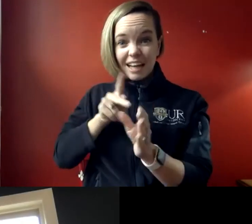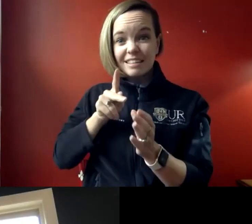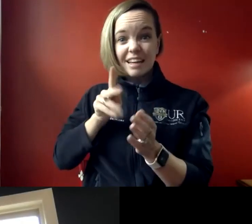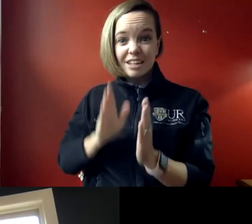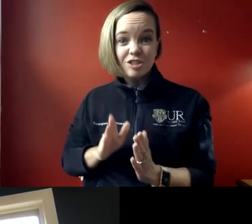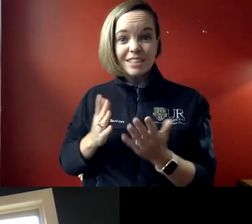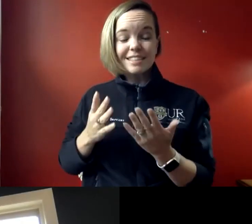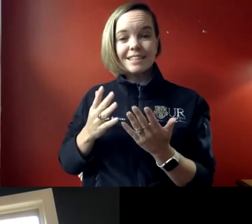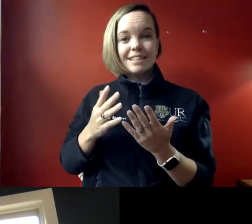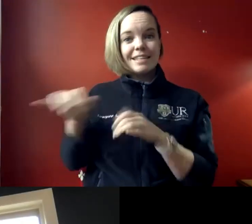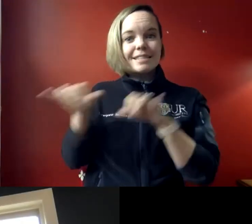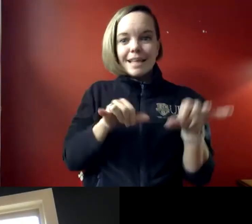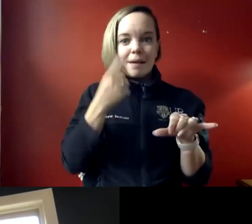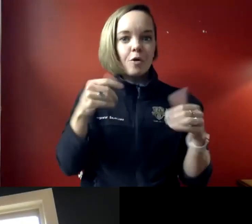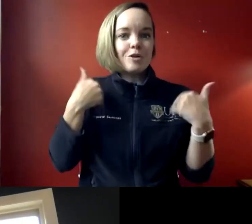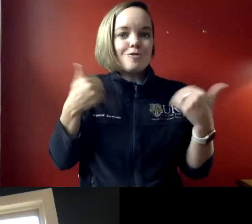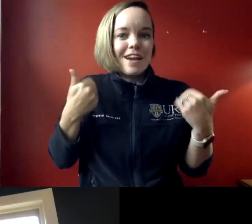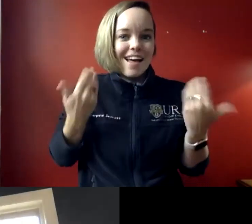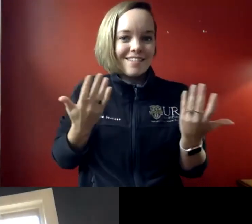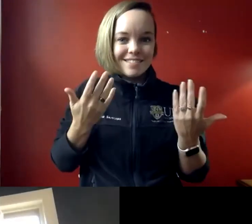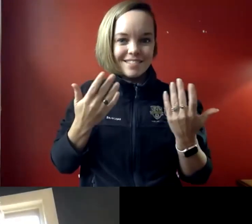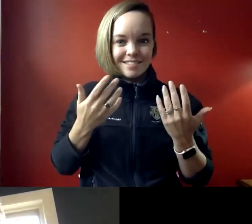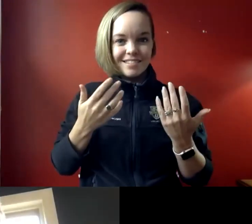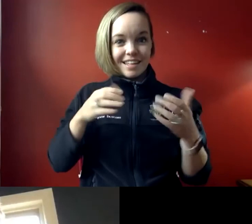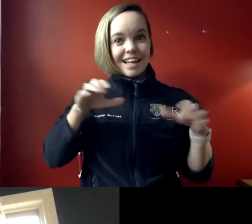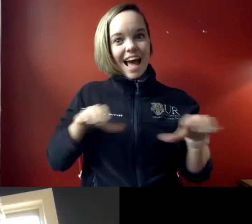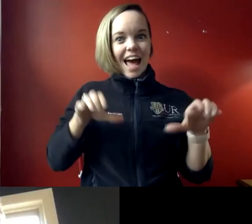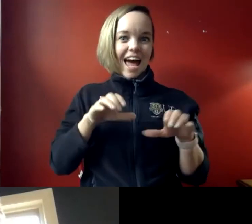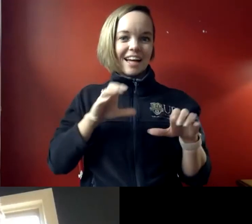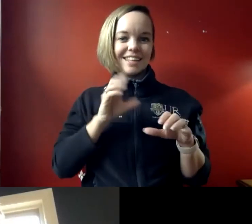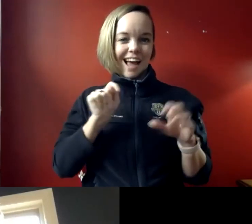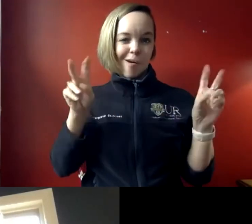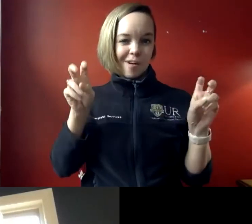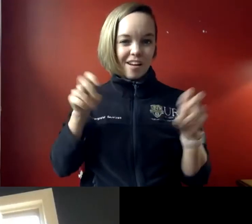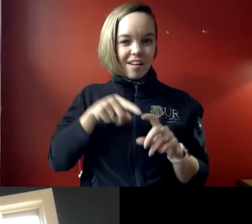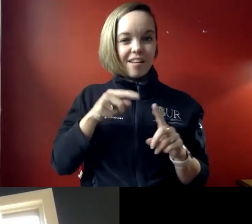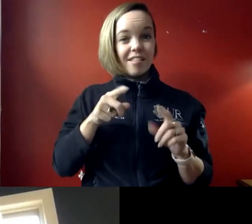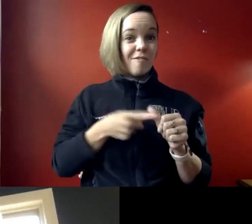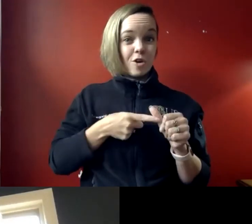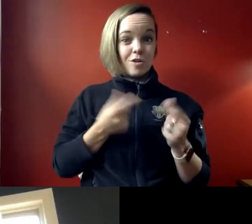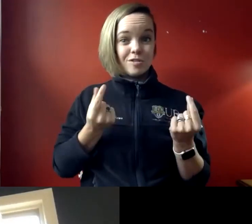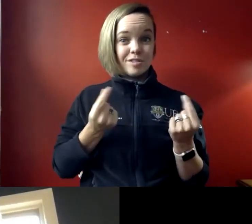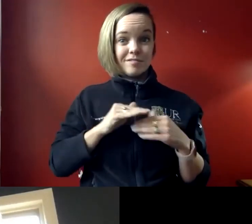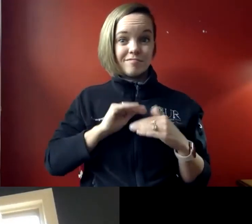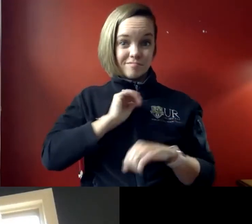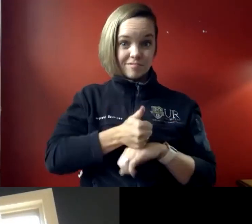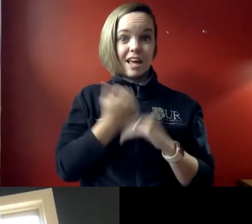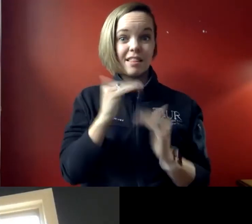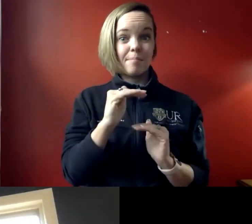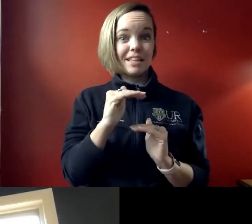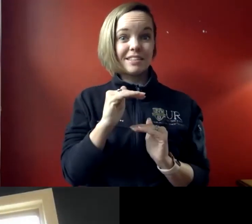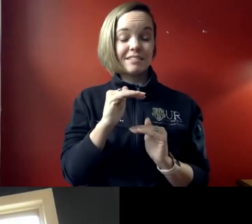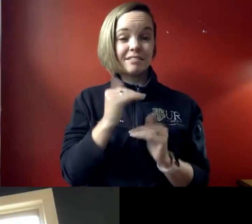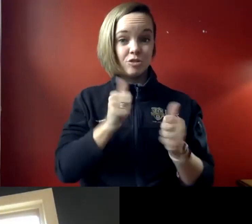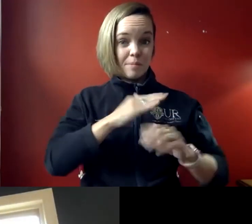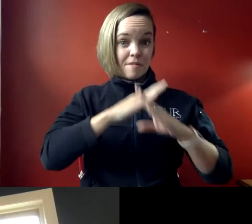out behavior. There can be all kinds of acting out behavior. And the first step is to set limits and to try and keep it from happening. And then if that doesn't